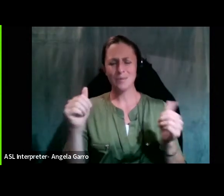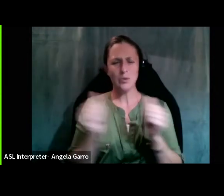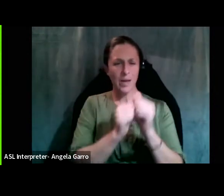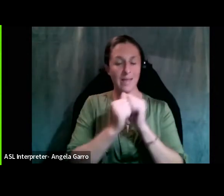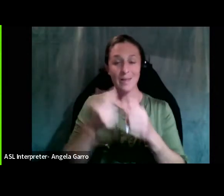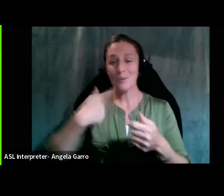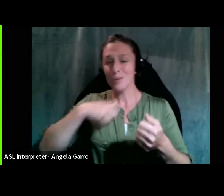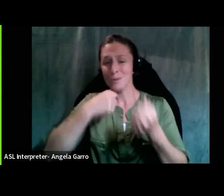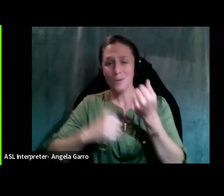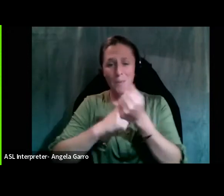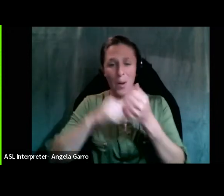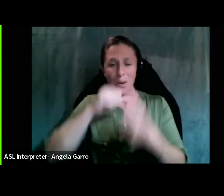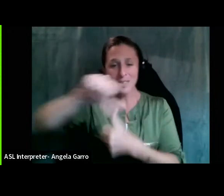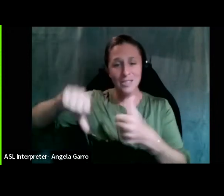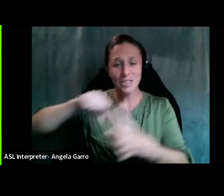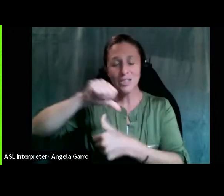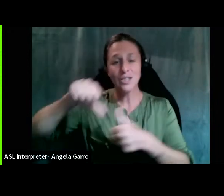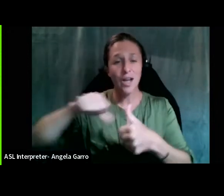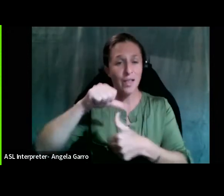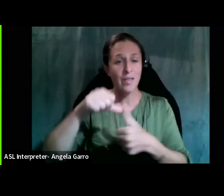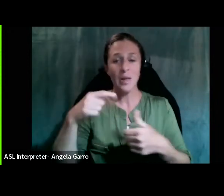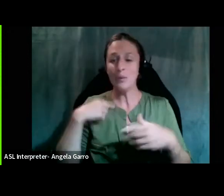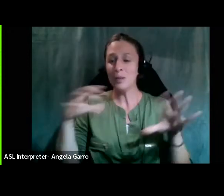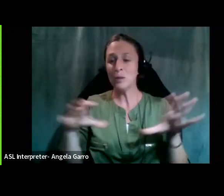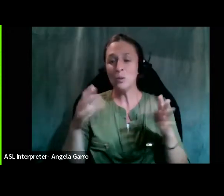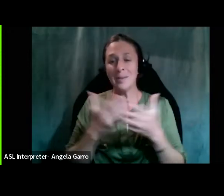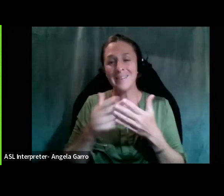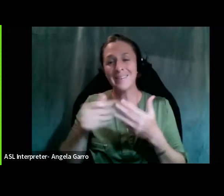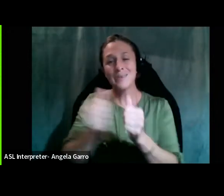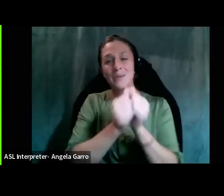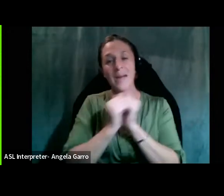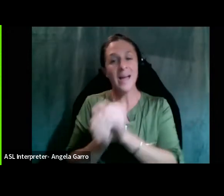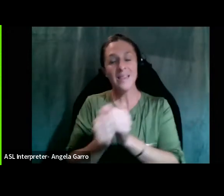other. We do things together.